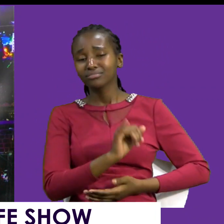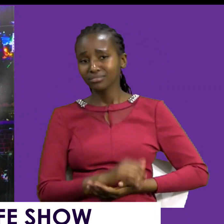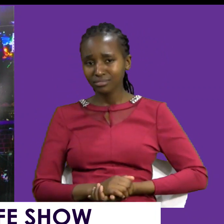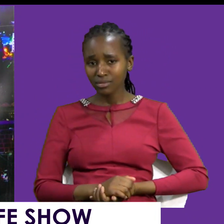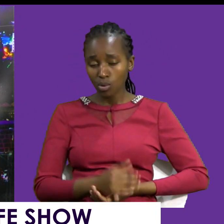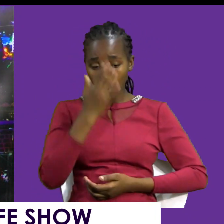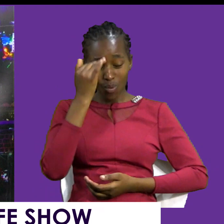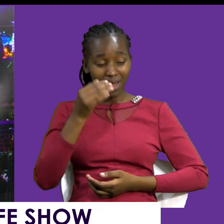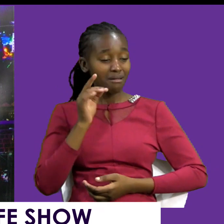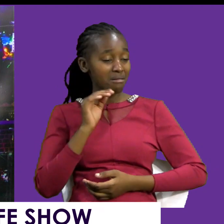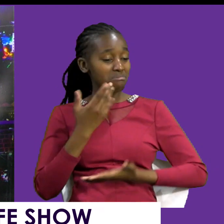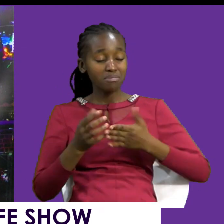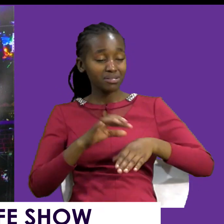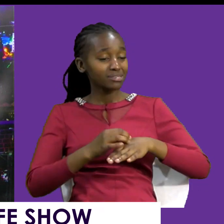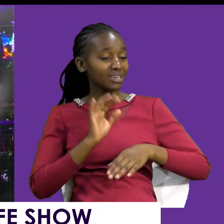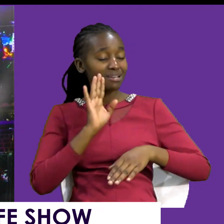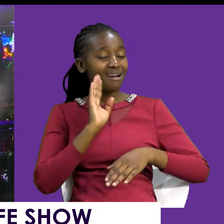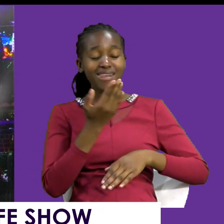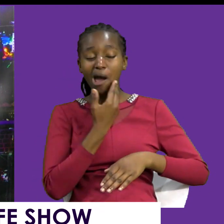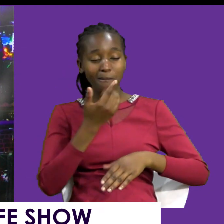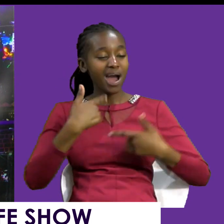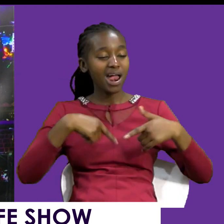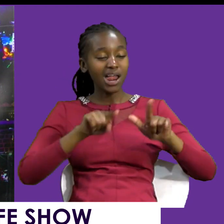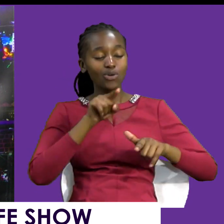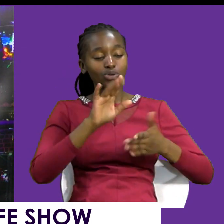you are meant to be there. As that